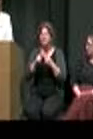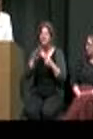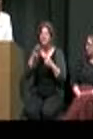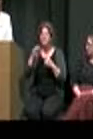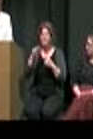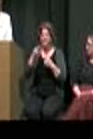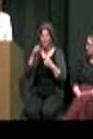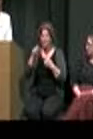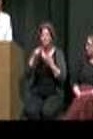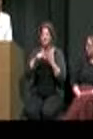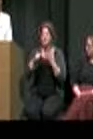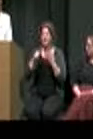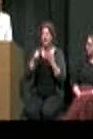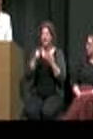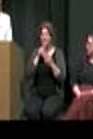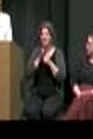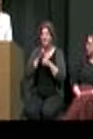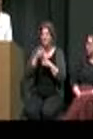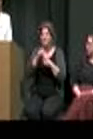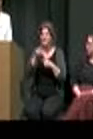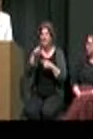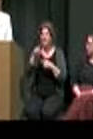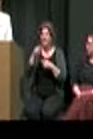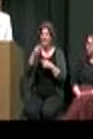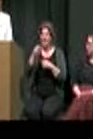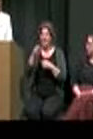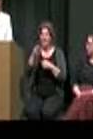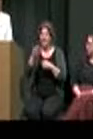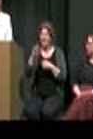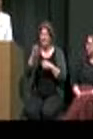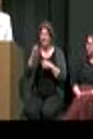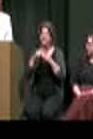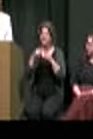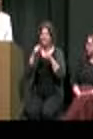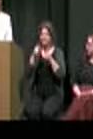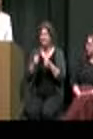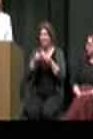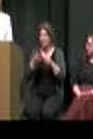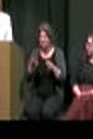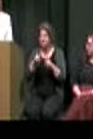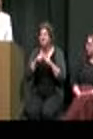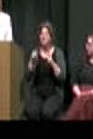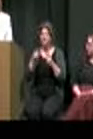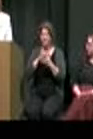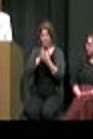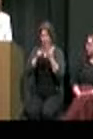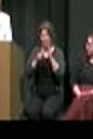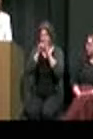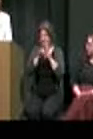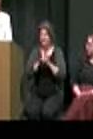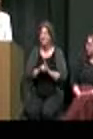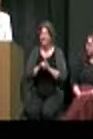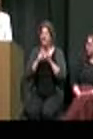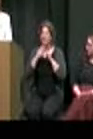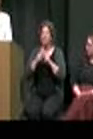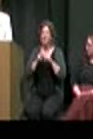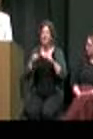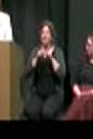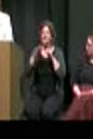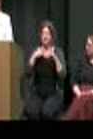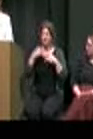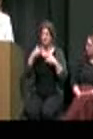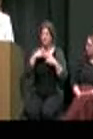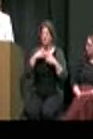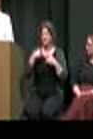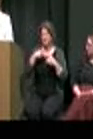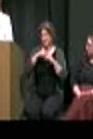benthos and loss of habitat. So those are all impairments that were identified within the area of concern that were needing to